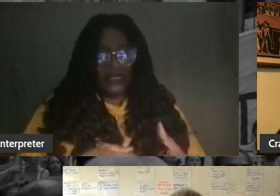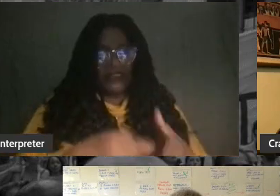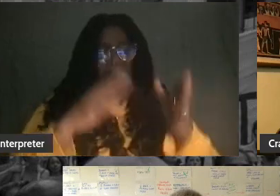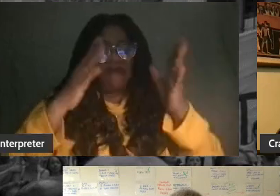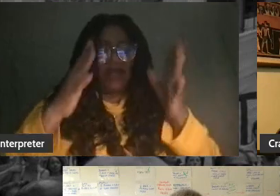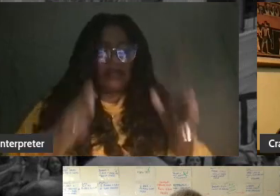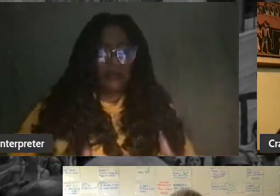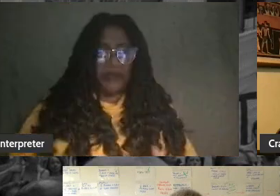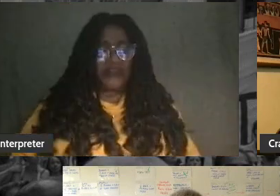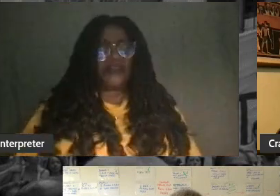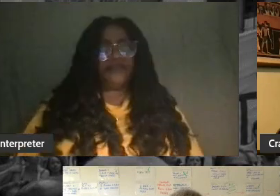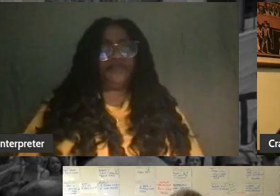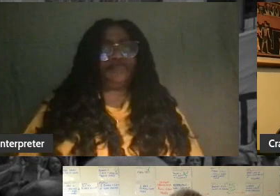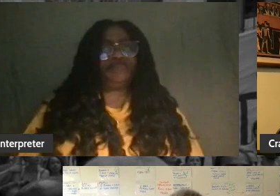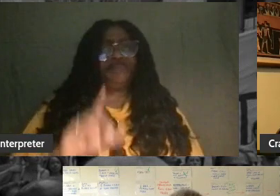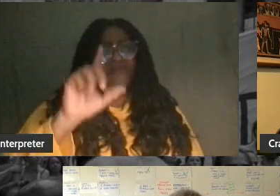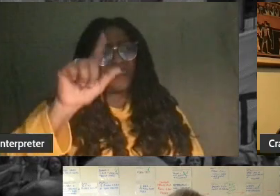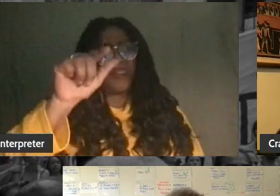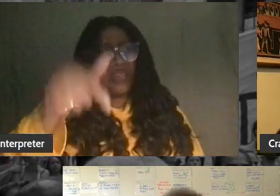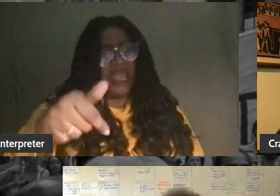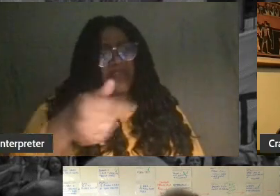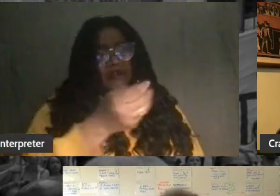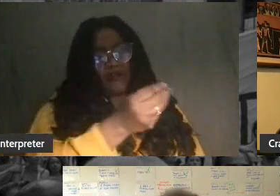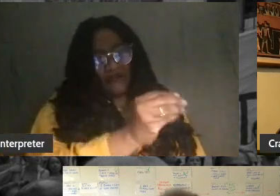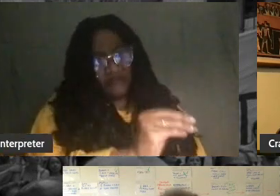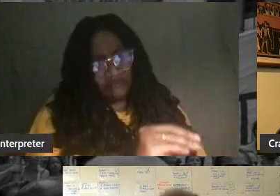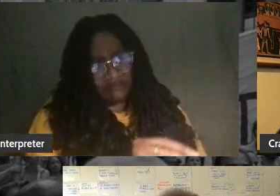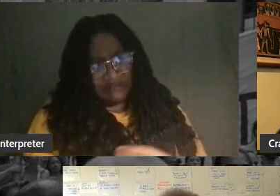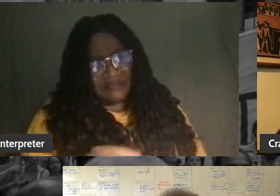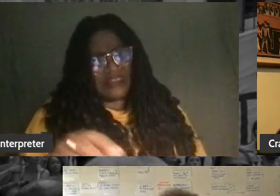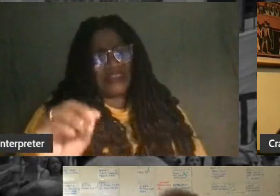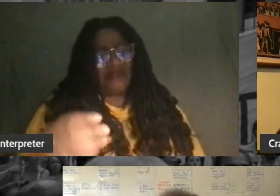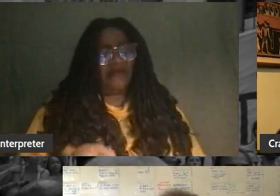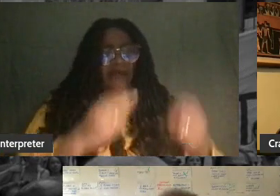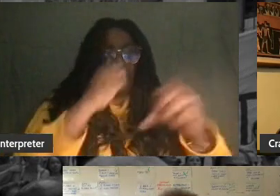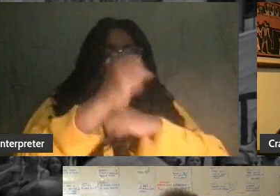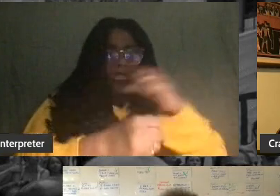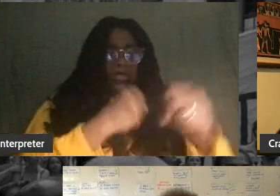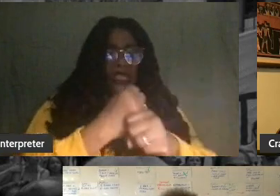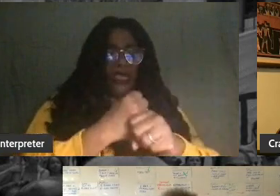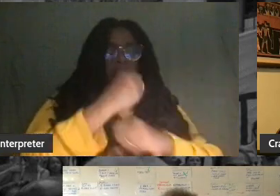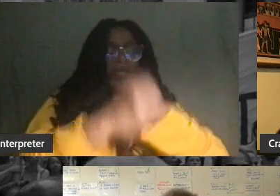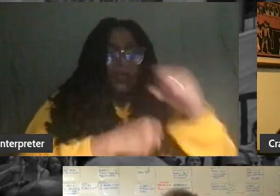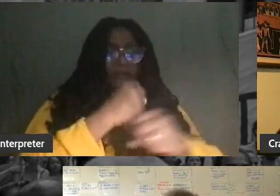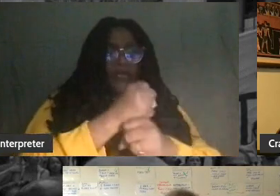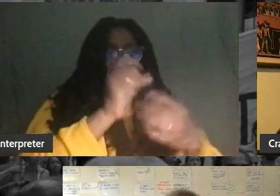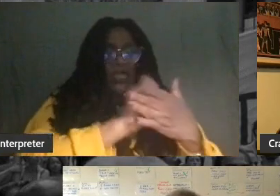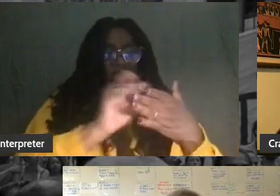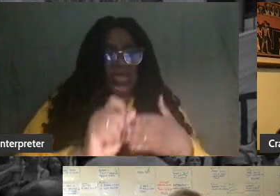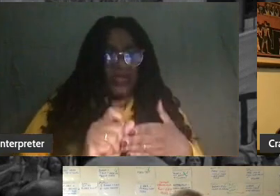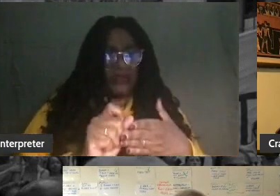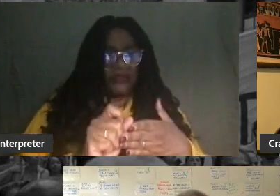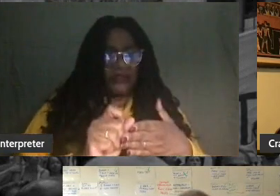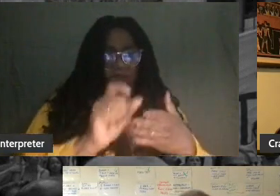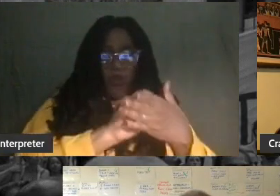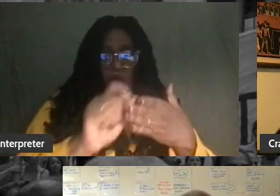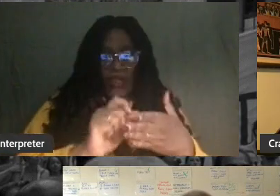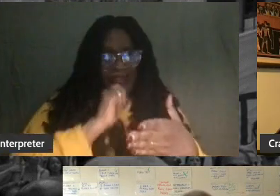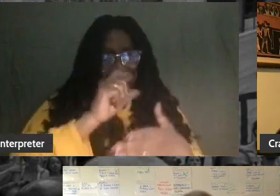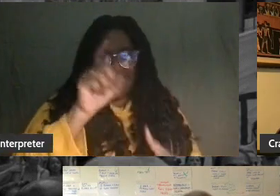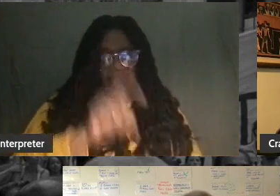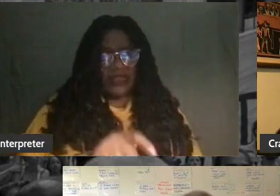Later in the business shifted. I mean, for many, many years, writers did not need to have managers.